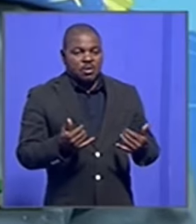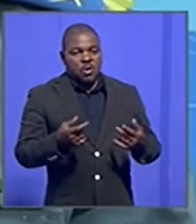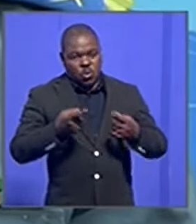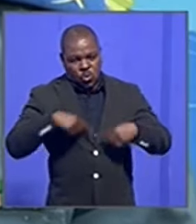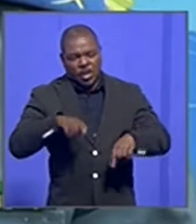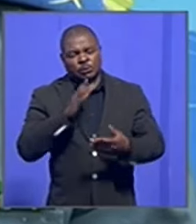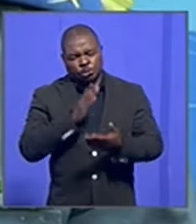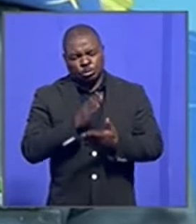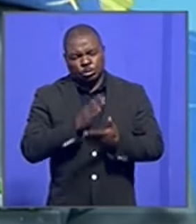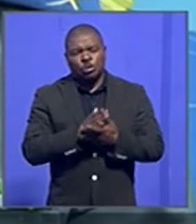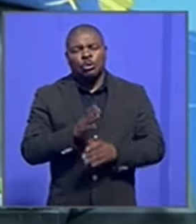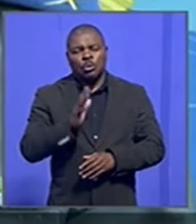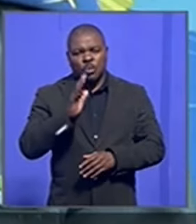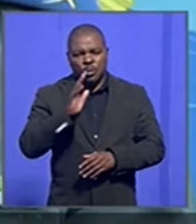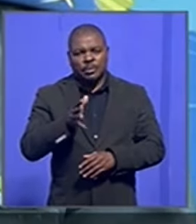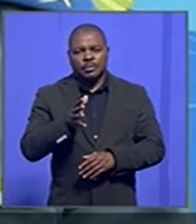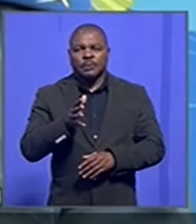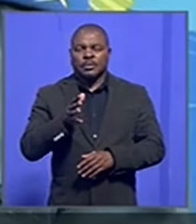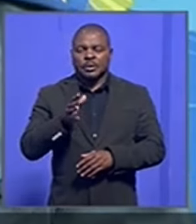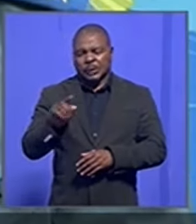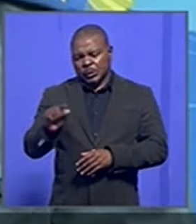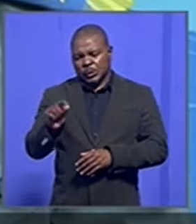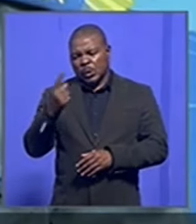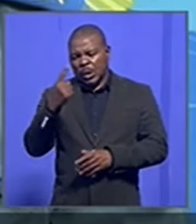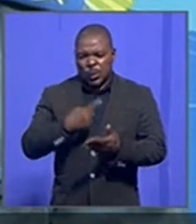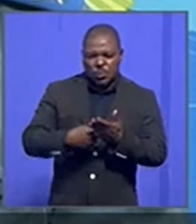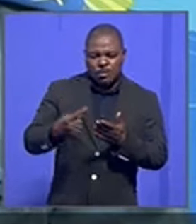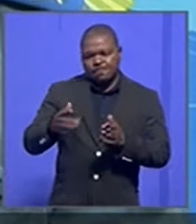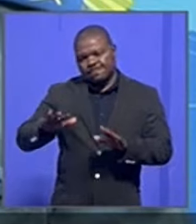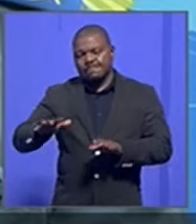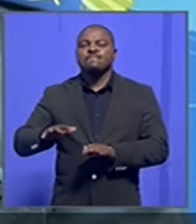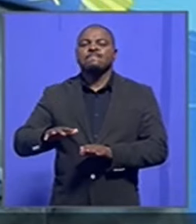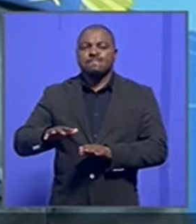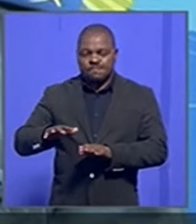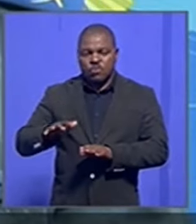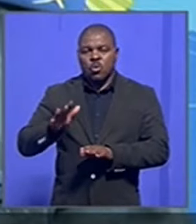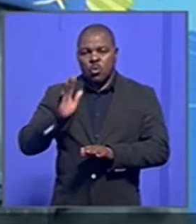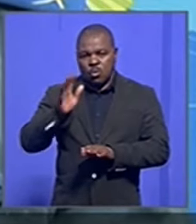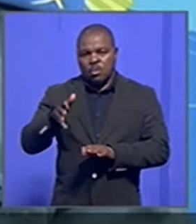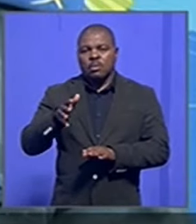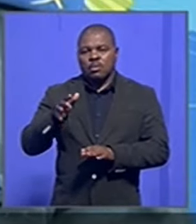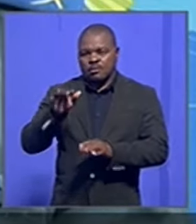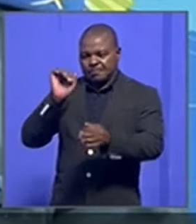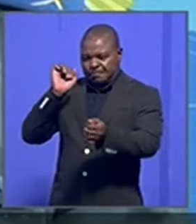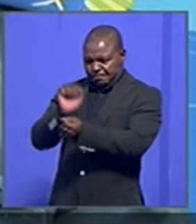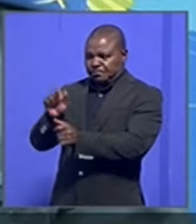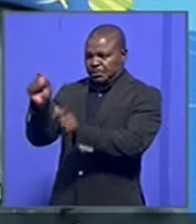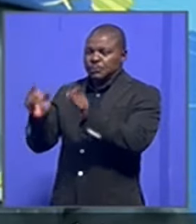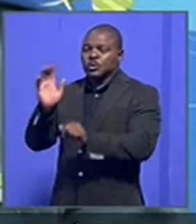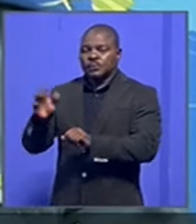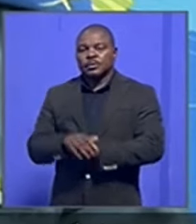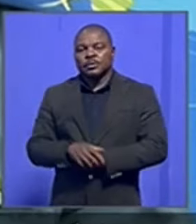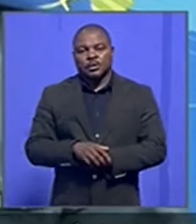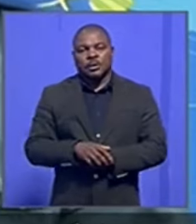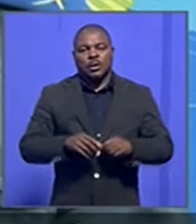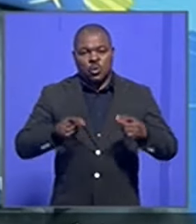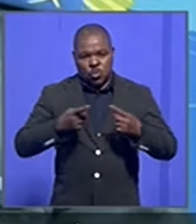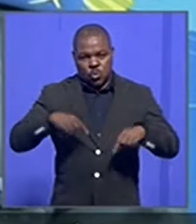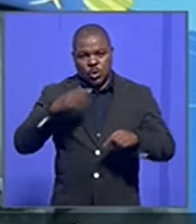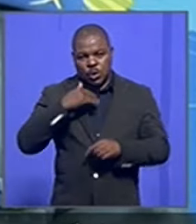definitely within a moment or week, or we will be in a position to make an arrest on this issue. We know